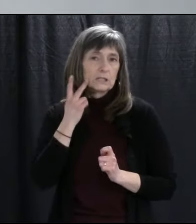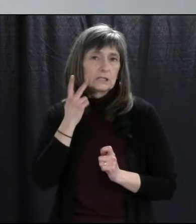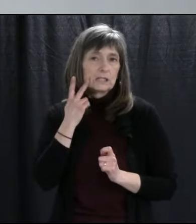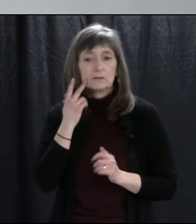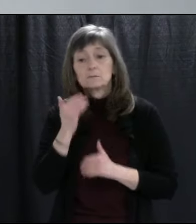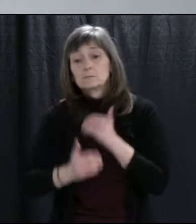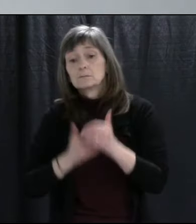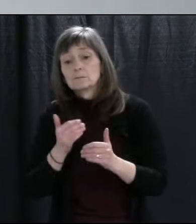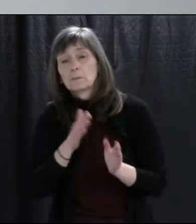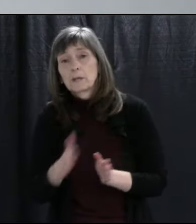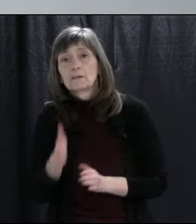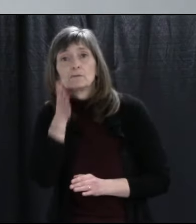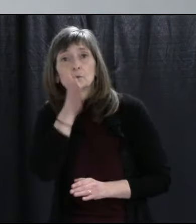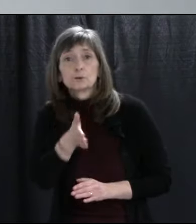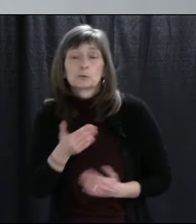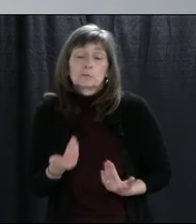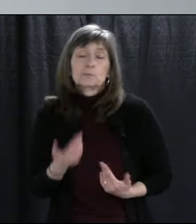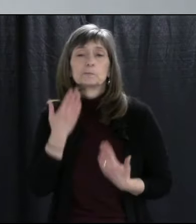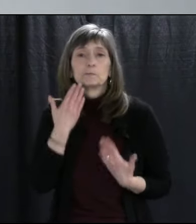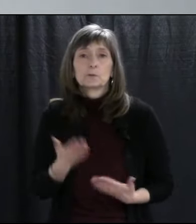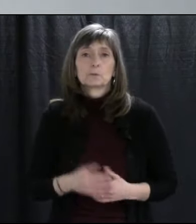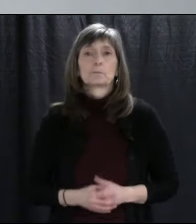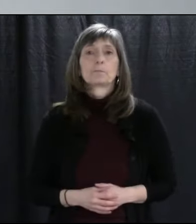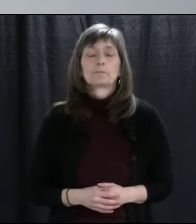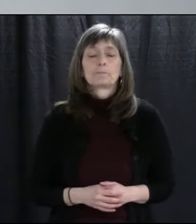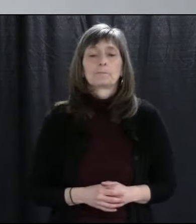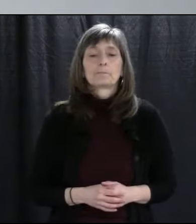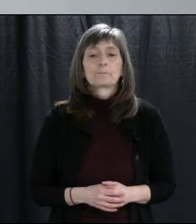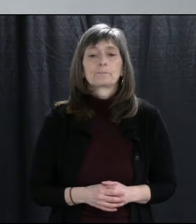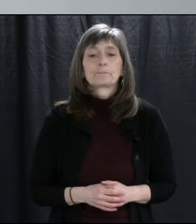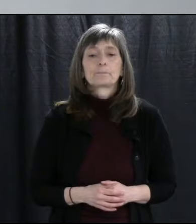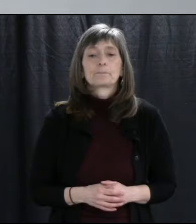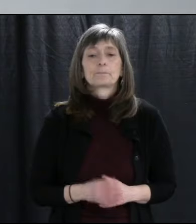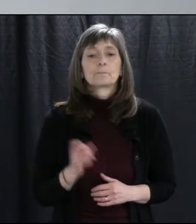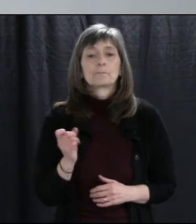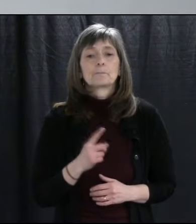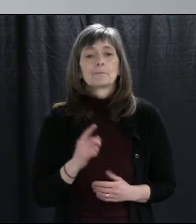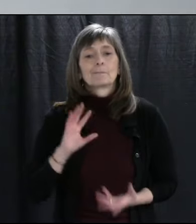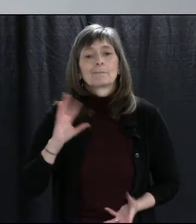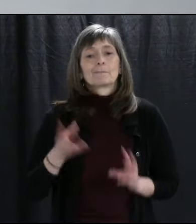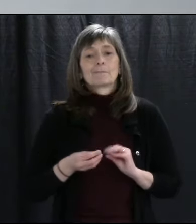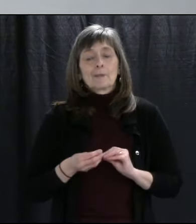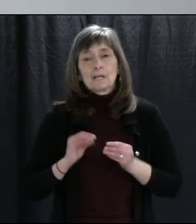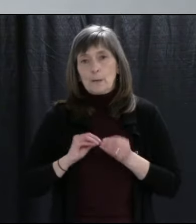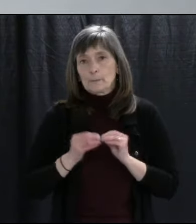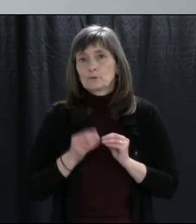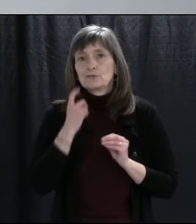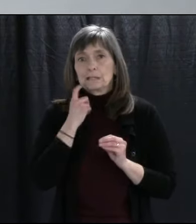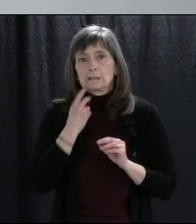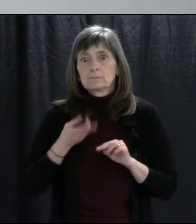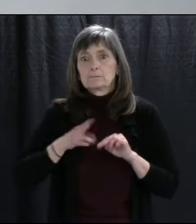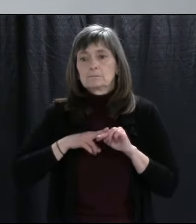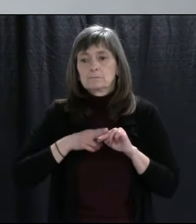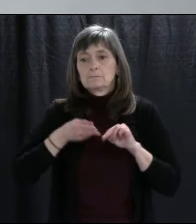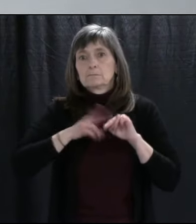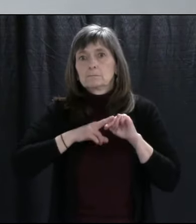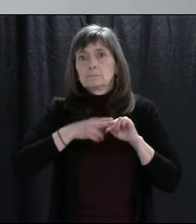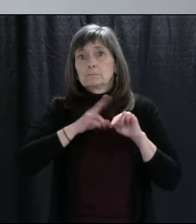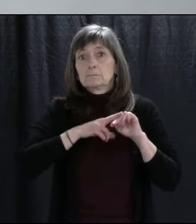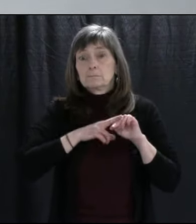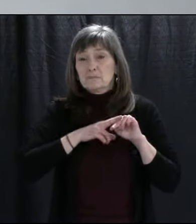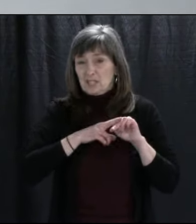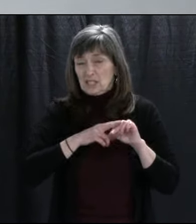as necessary. Based on the numbers over the past few days, do you think that we are on a